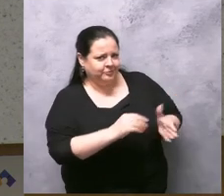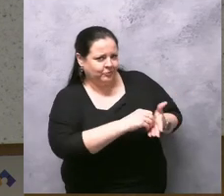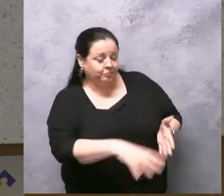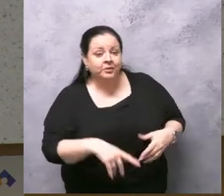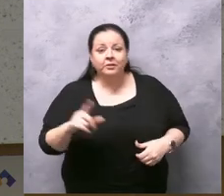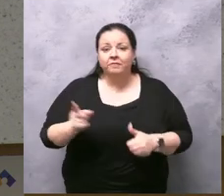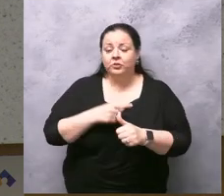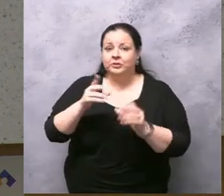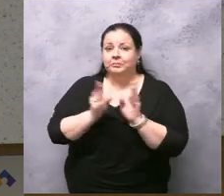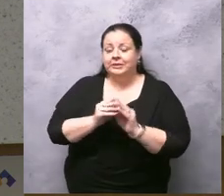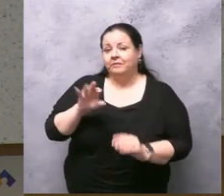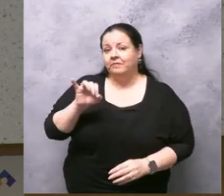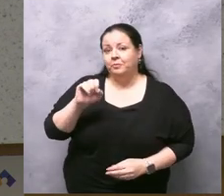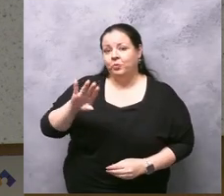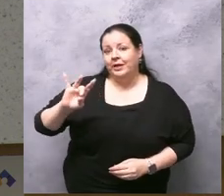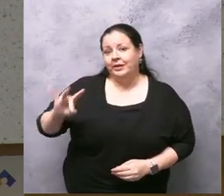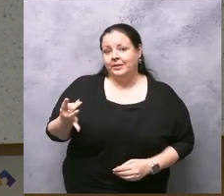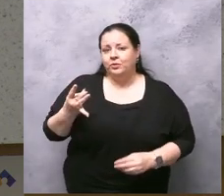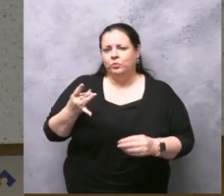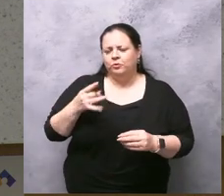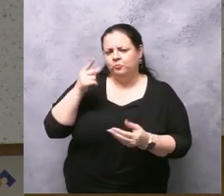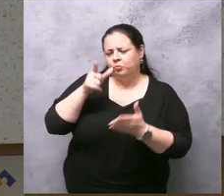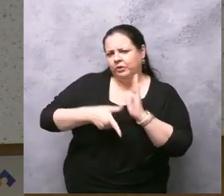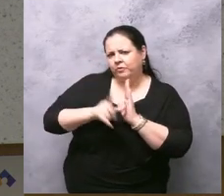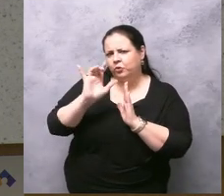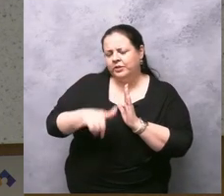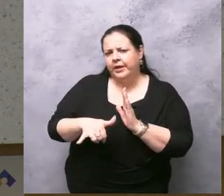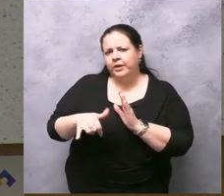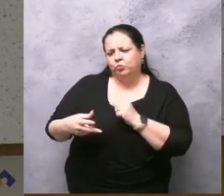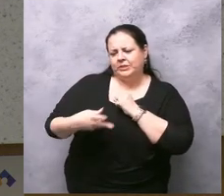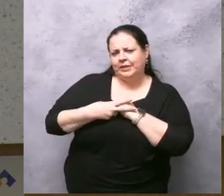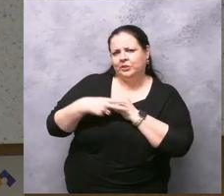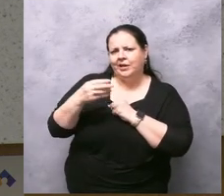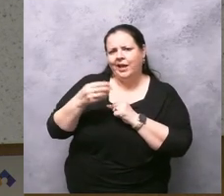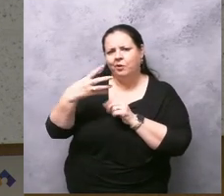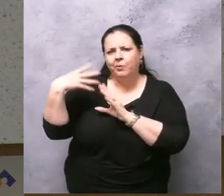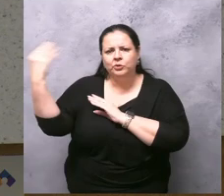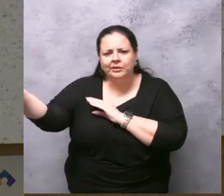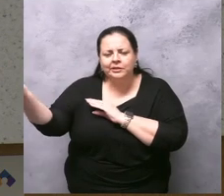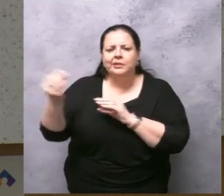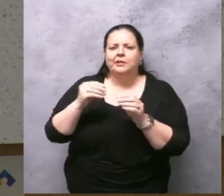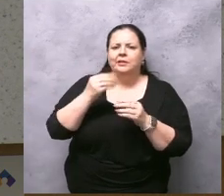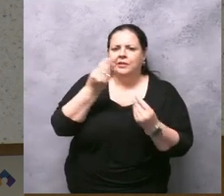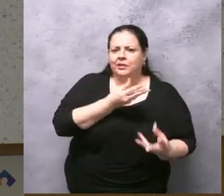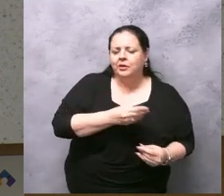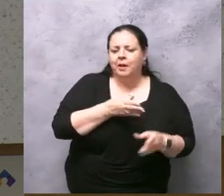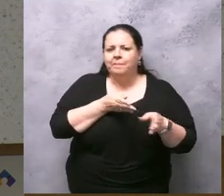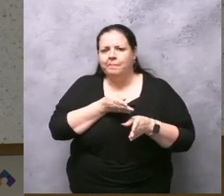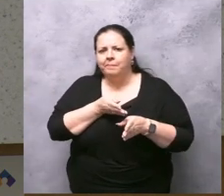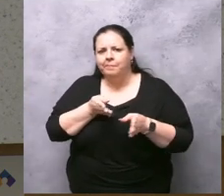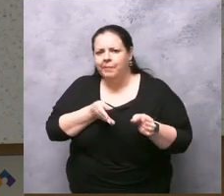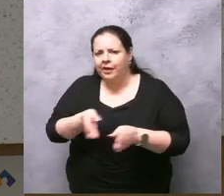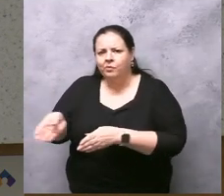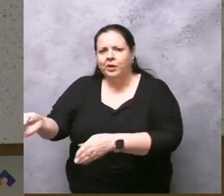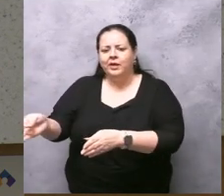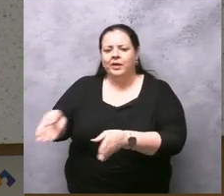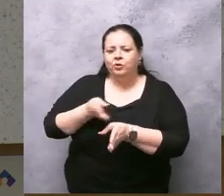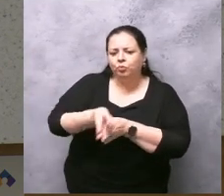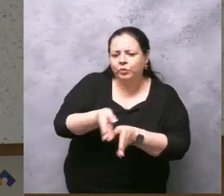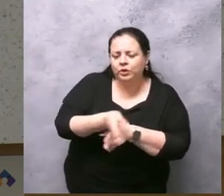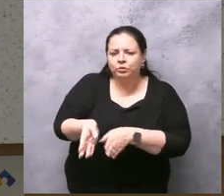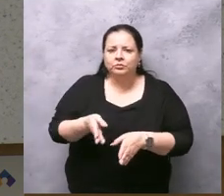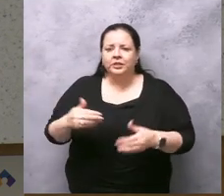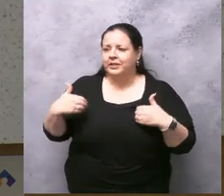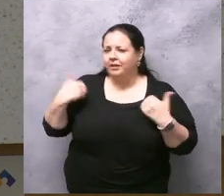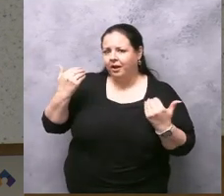meeting on February 8th, the committee reviewed teacher retention and mobility data, pathways to education careers, much like the beautiful young ladies who were honored and